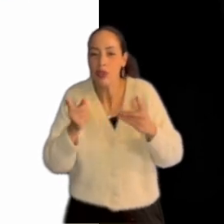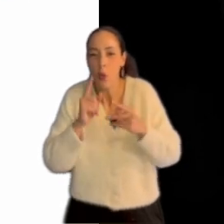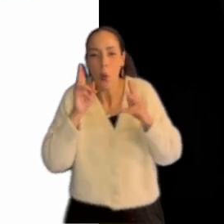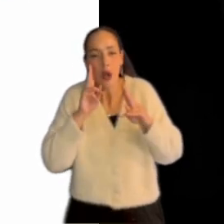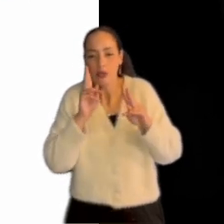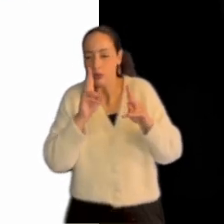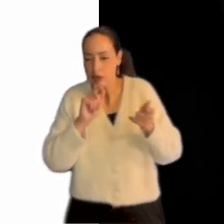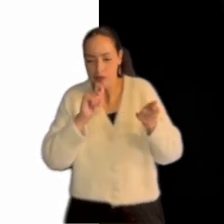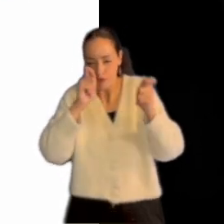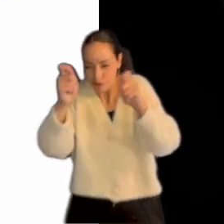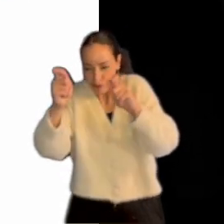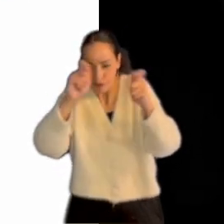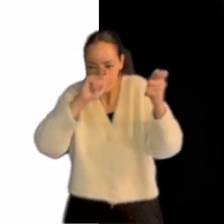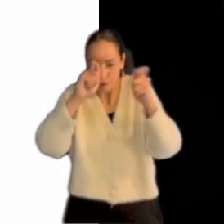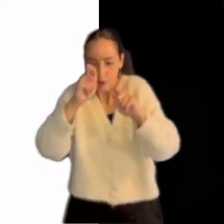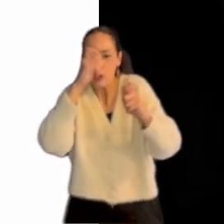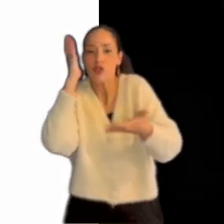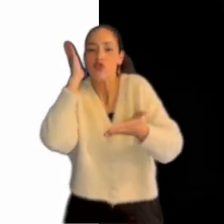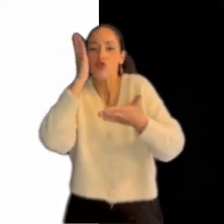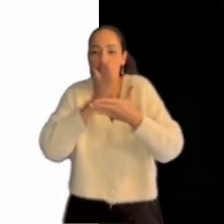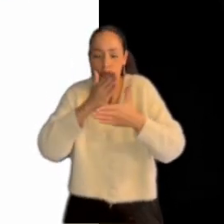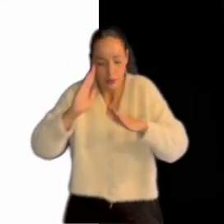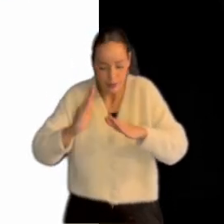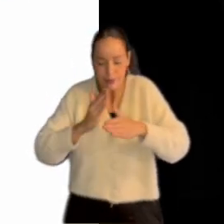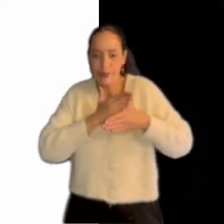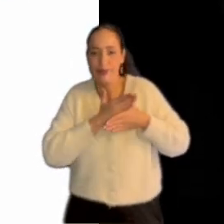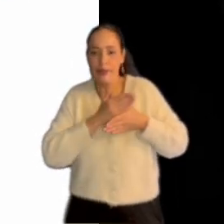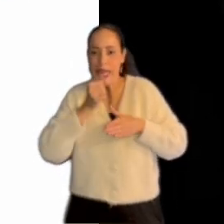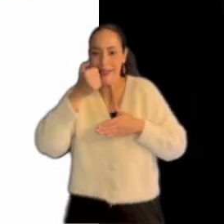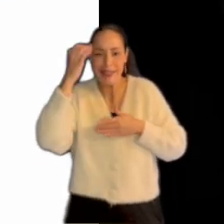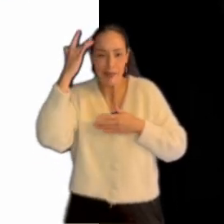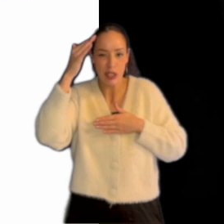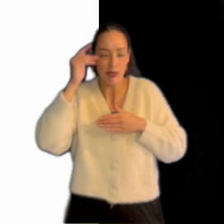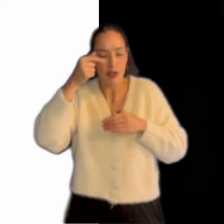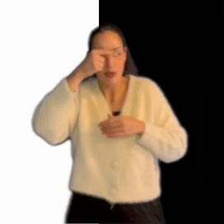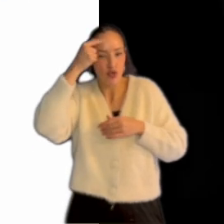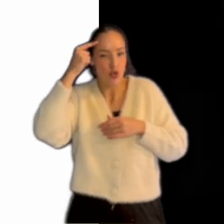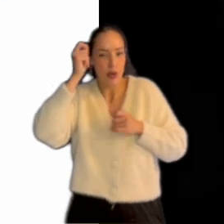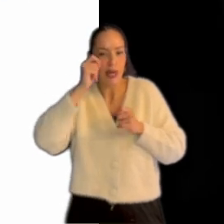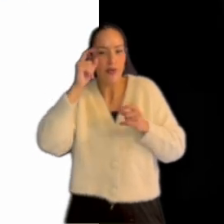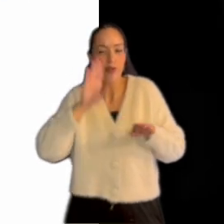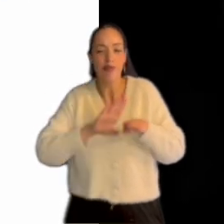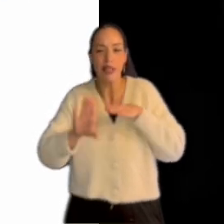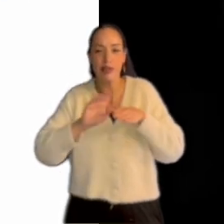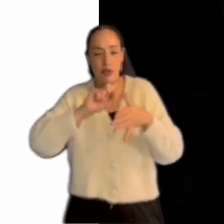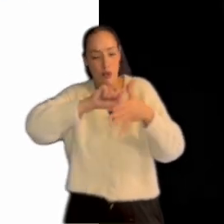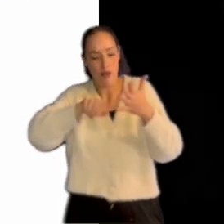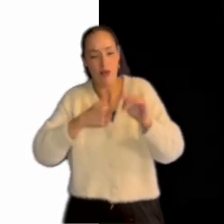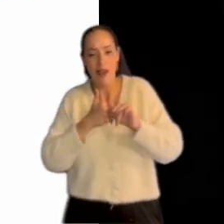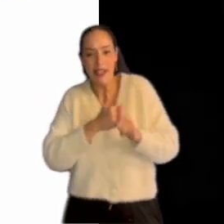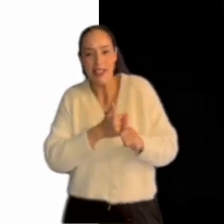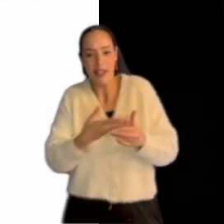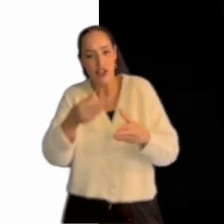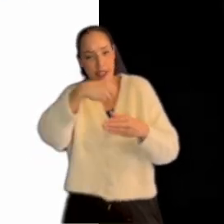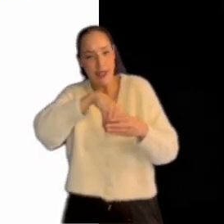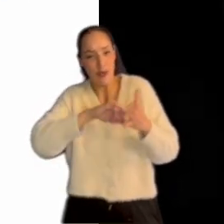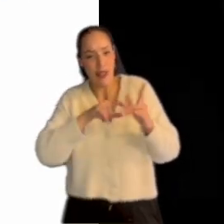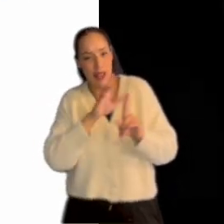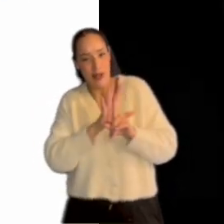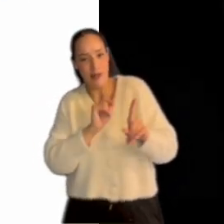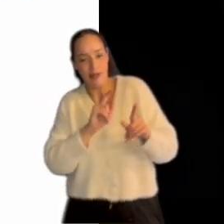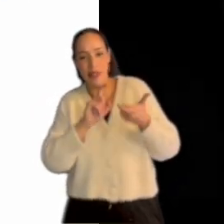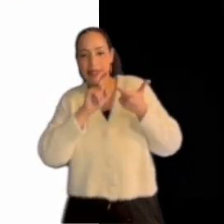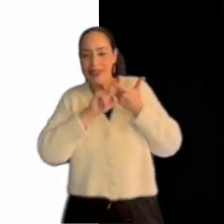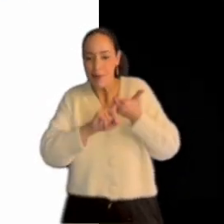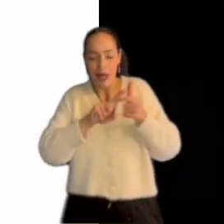5 interventions of the model: stabilisation, education, normalisation, social support and